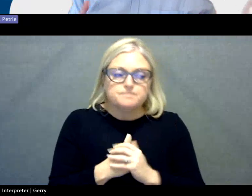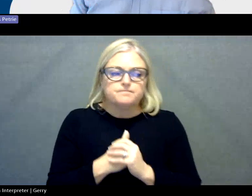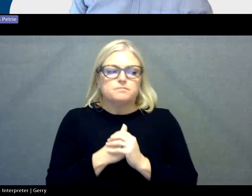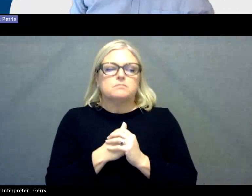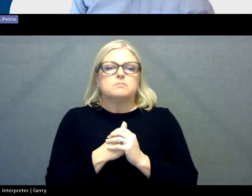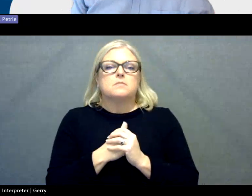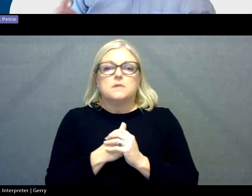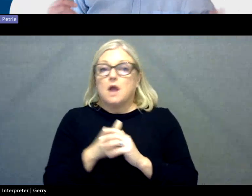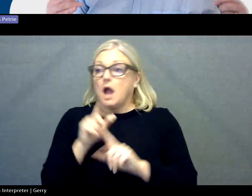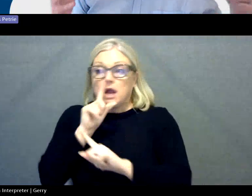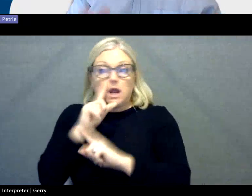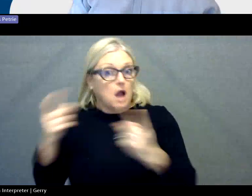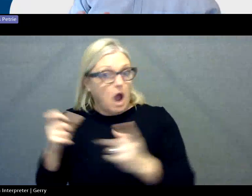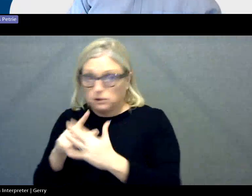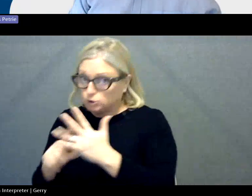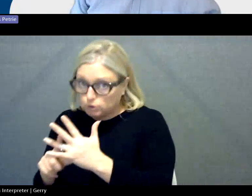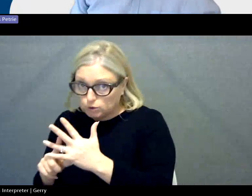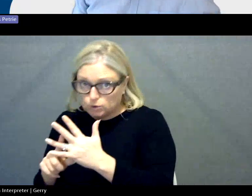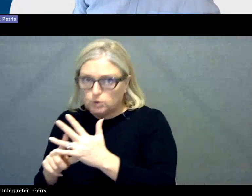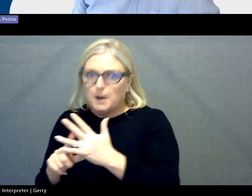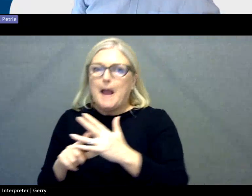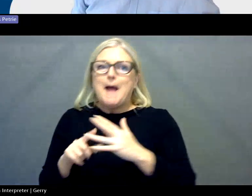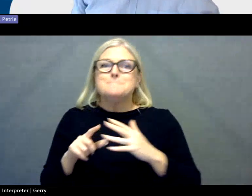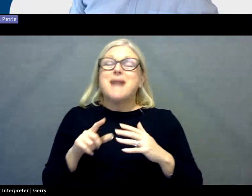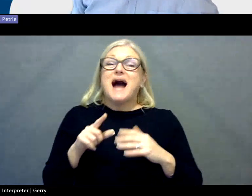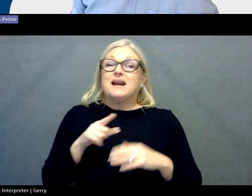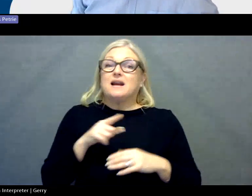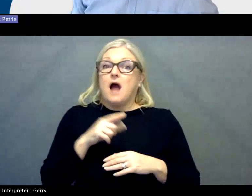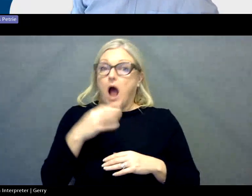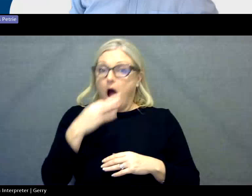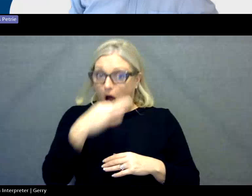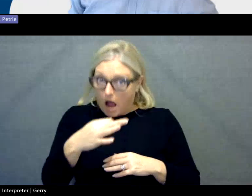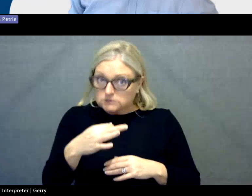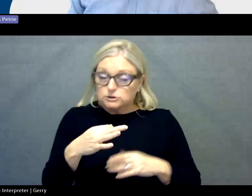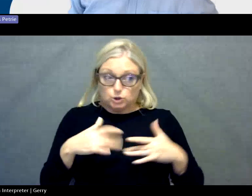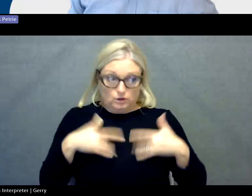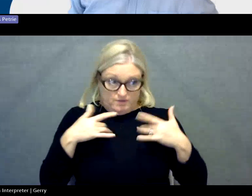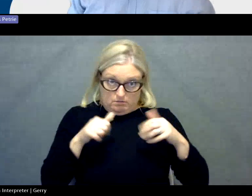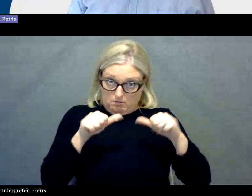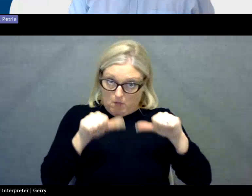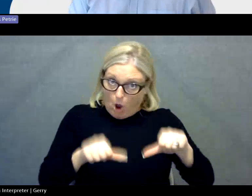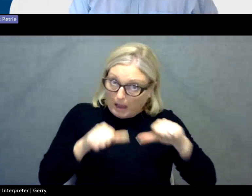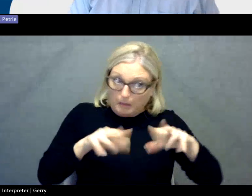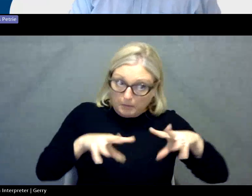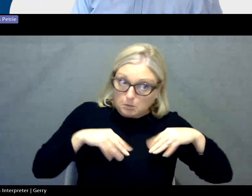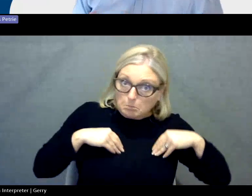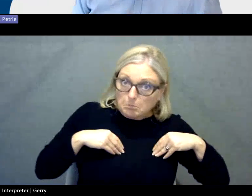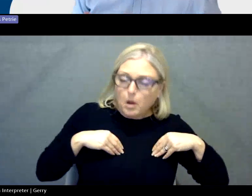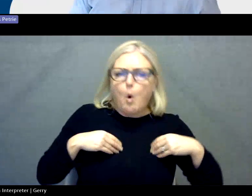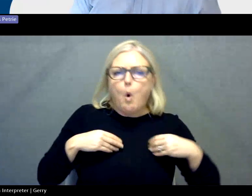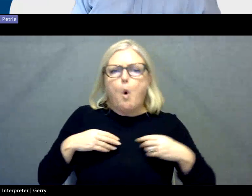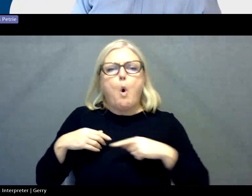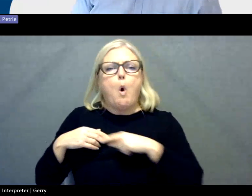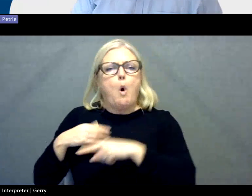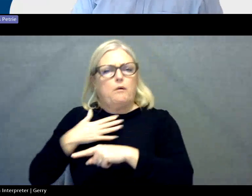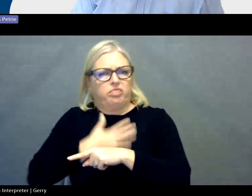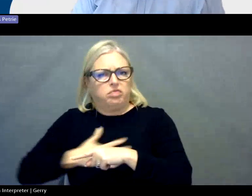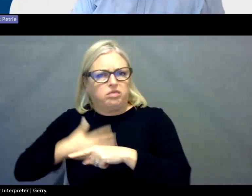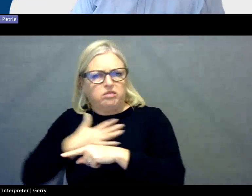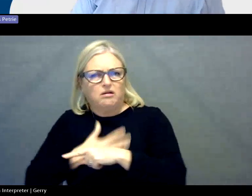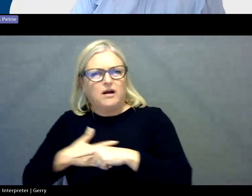those restrictive elements that might mean that those other elements in your life aren't able to happen. So I suppose we'd expect it to come through in